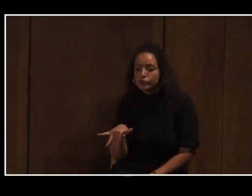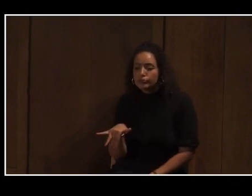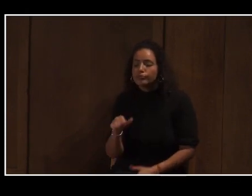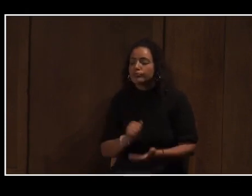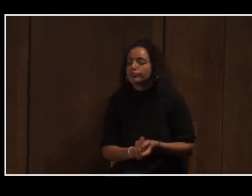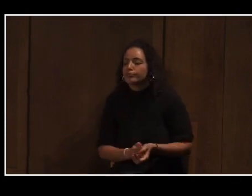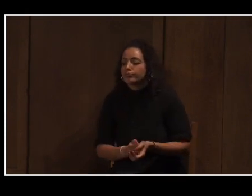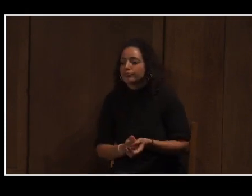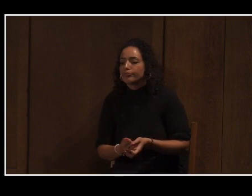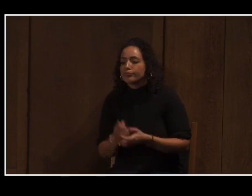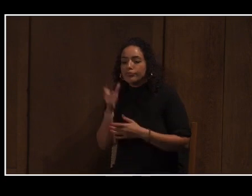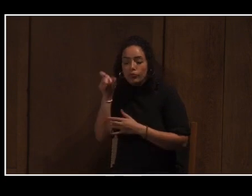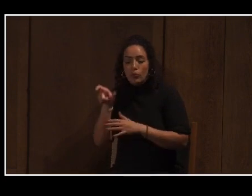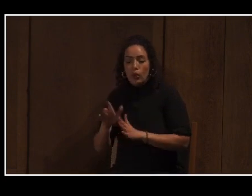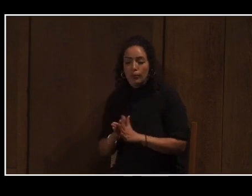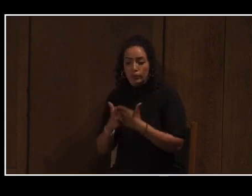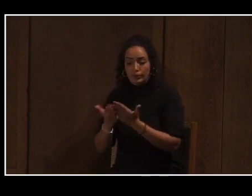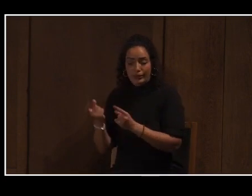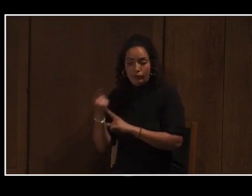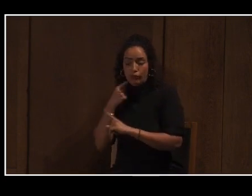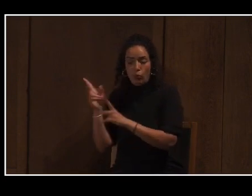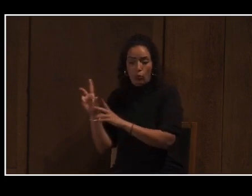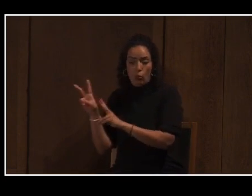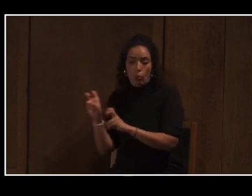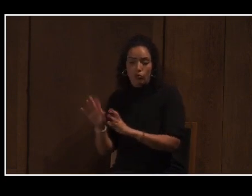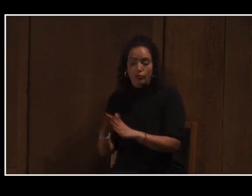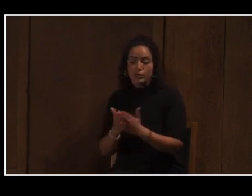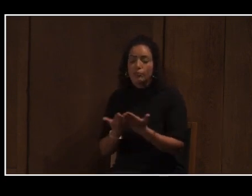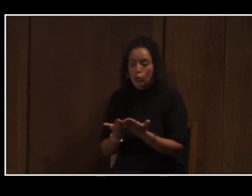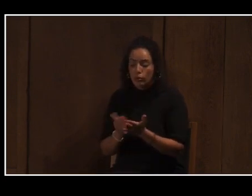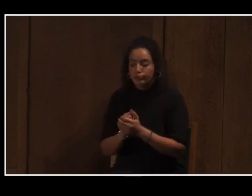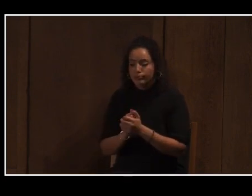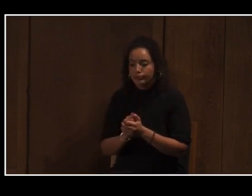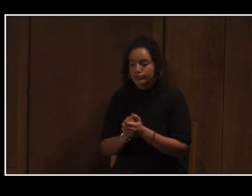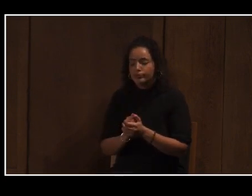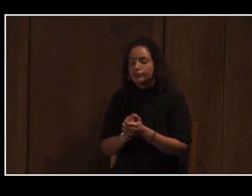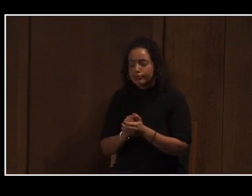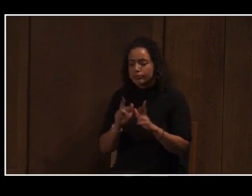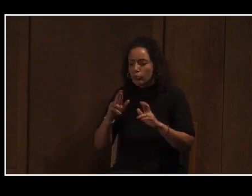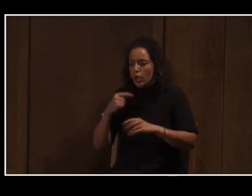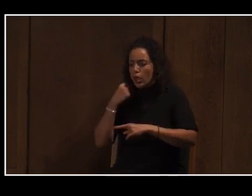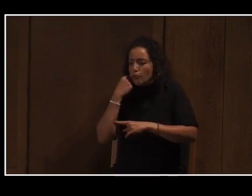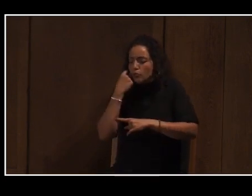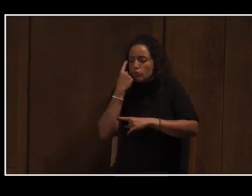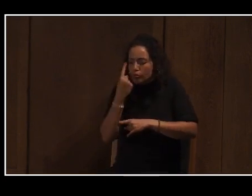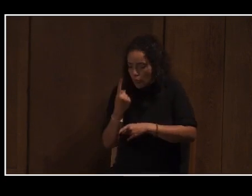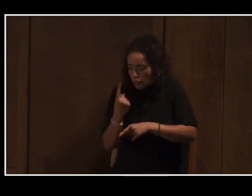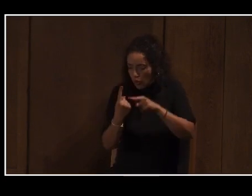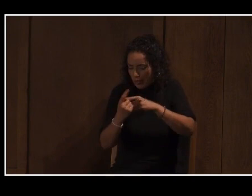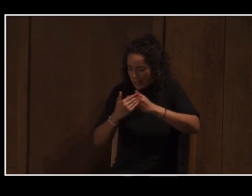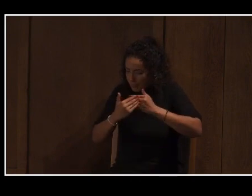Uruguayan journalist Eduardo Galeano. May tomorrow be more than just another name for today.